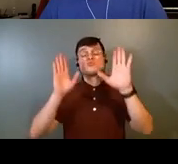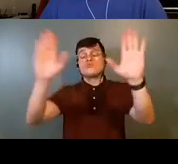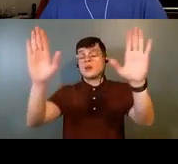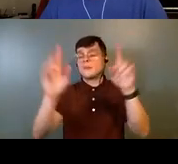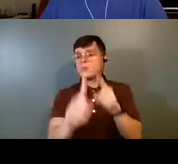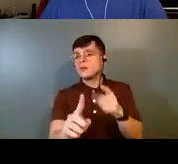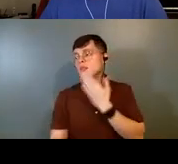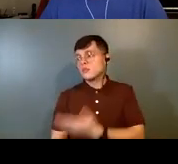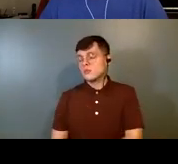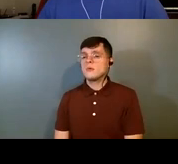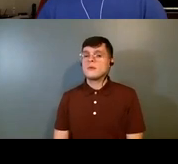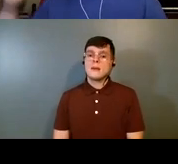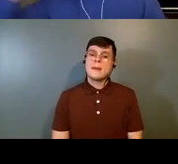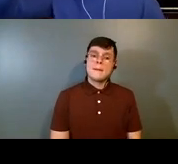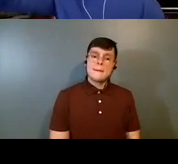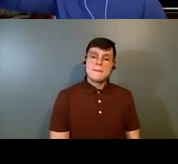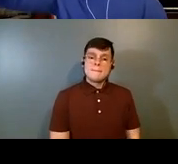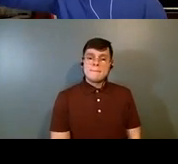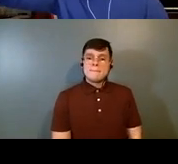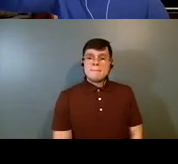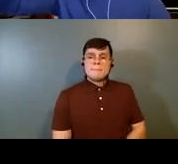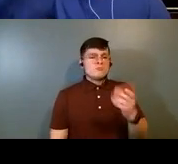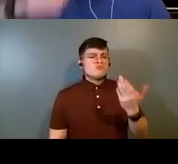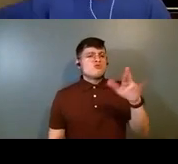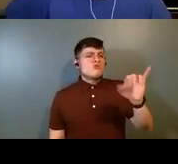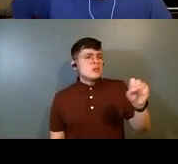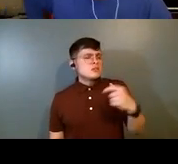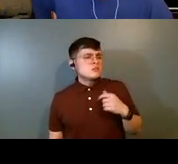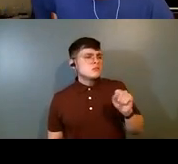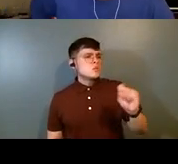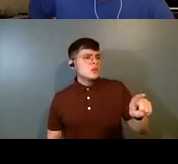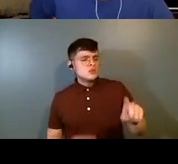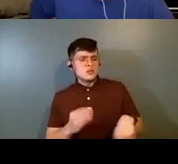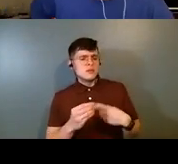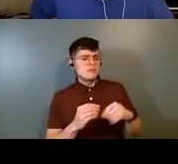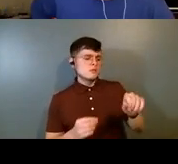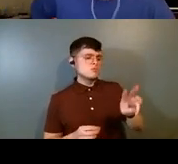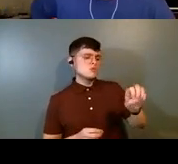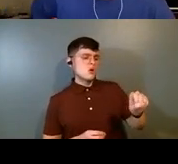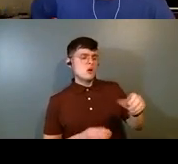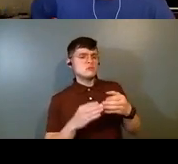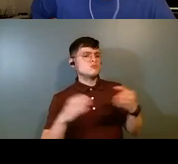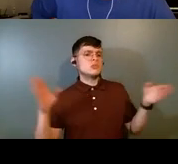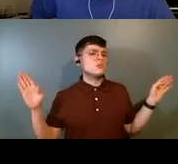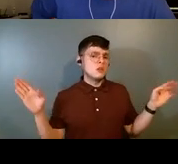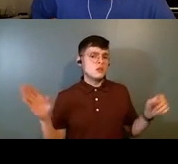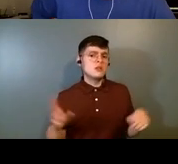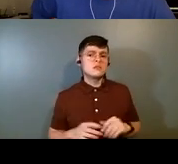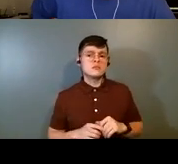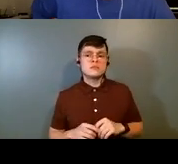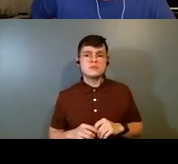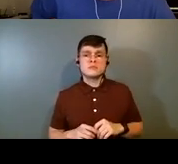you. Hey, Chris, I had a kind of a question for you about JAWS in general. So when